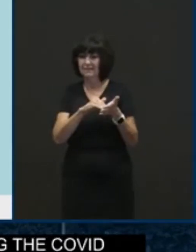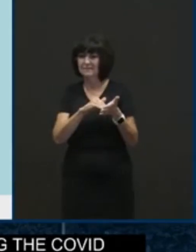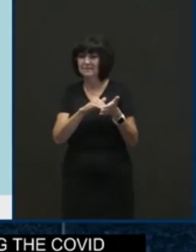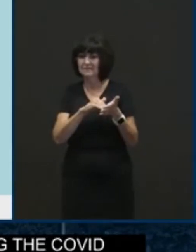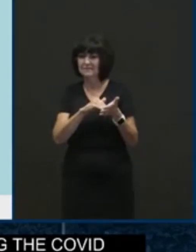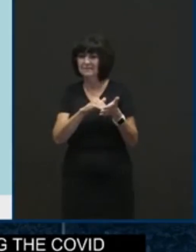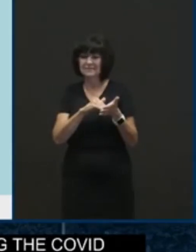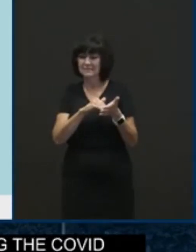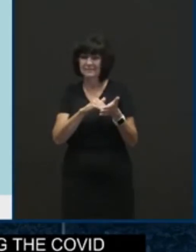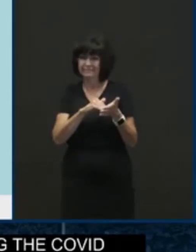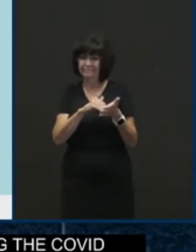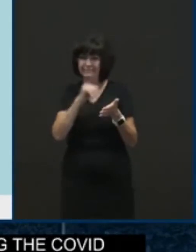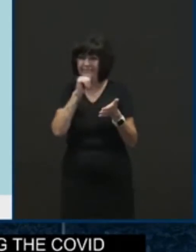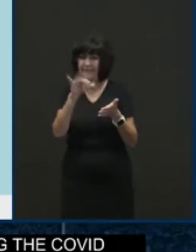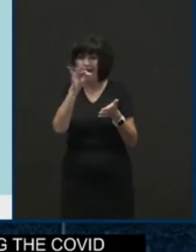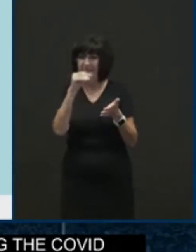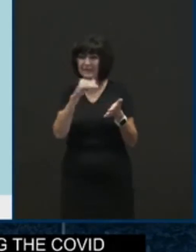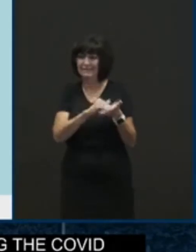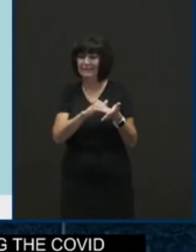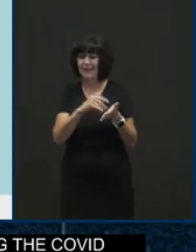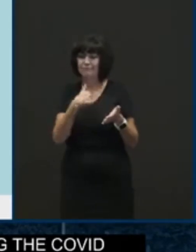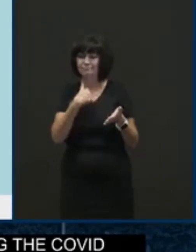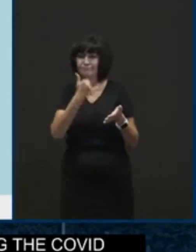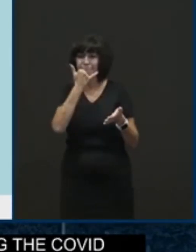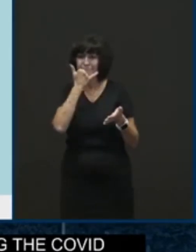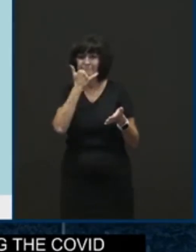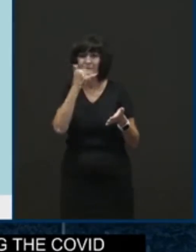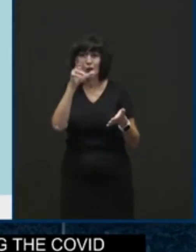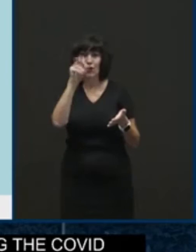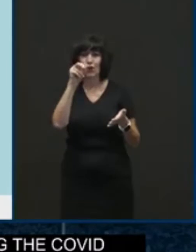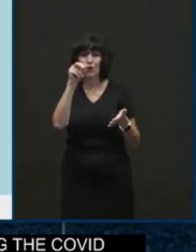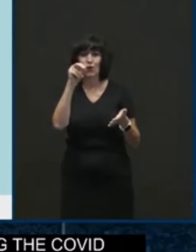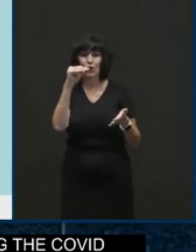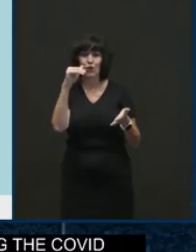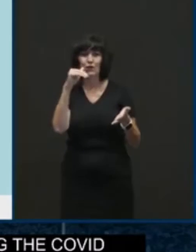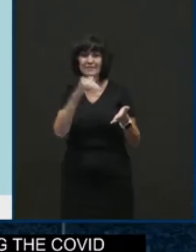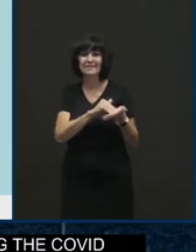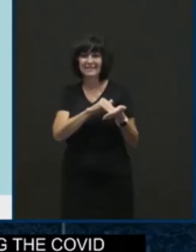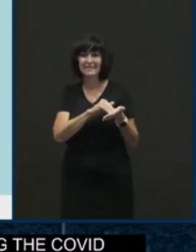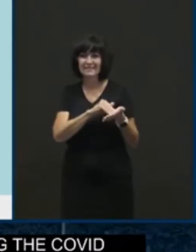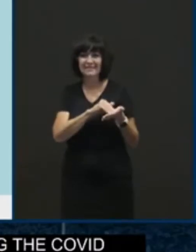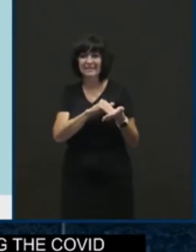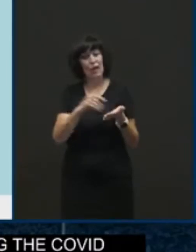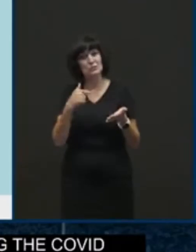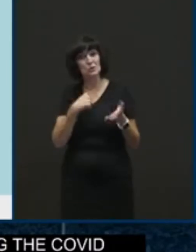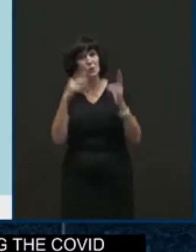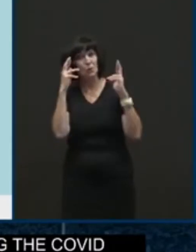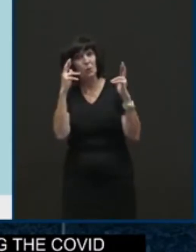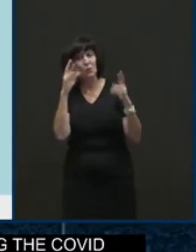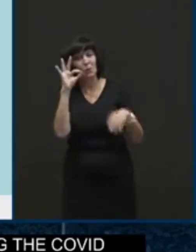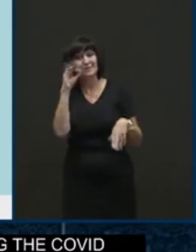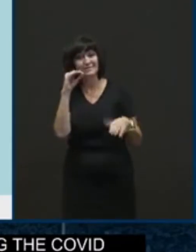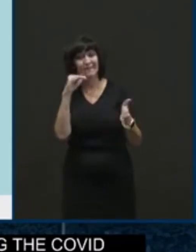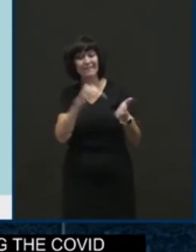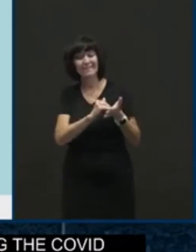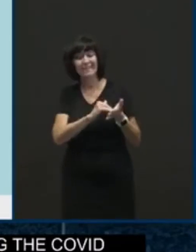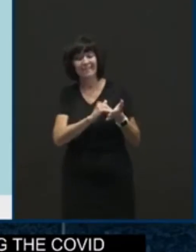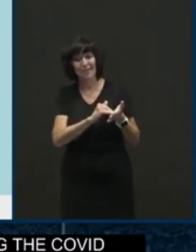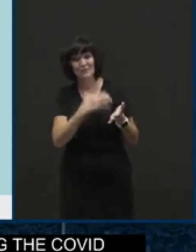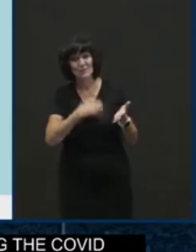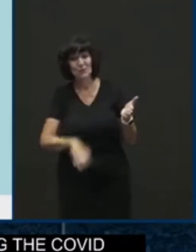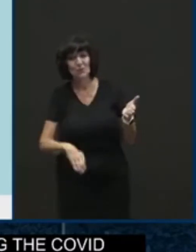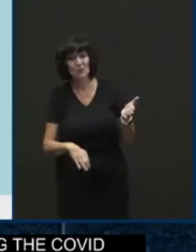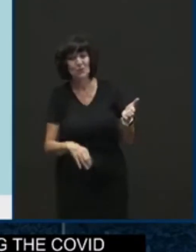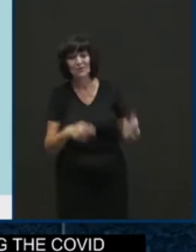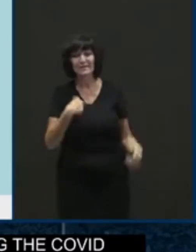We're more like 30,000 that have downloaded. I'm getting head shakes around the room that I